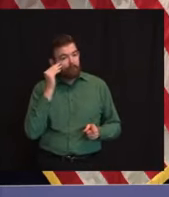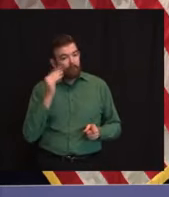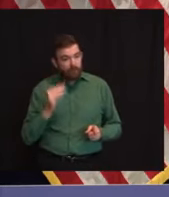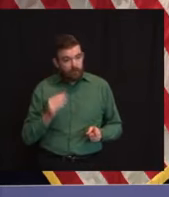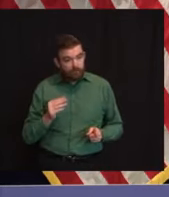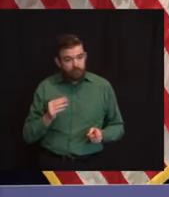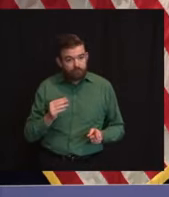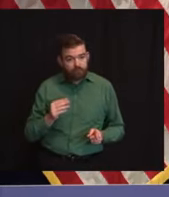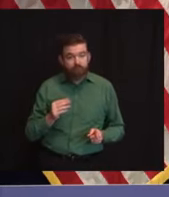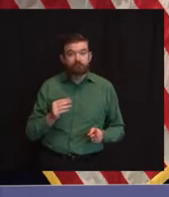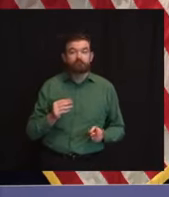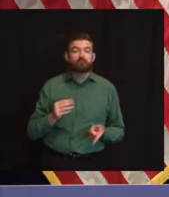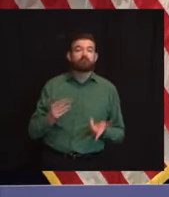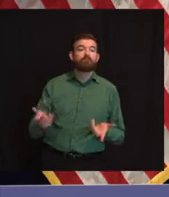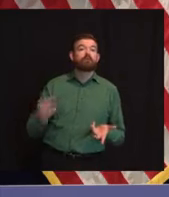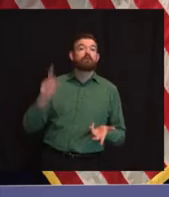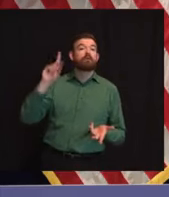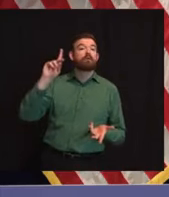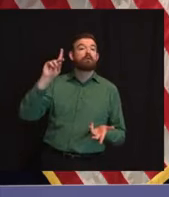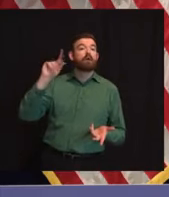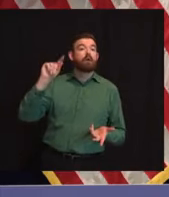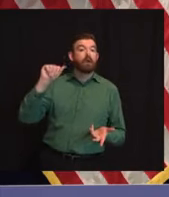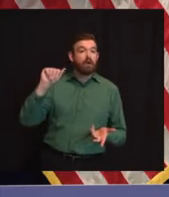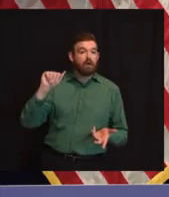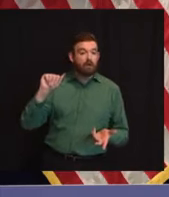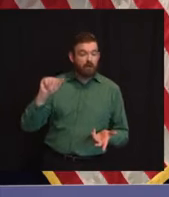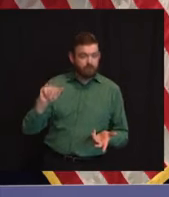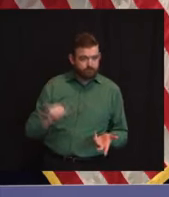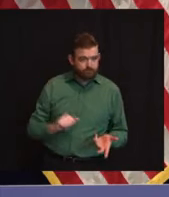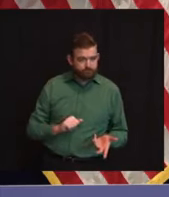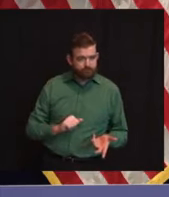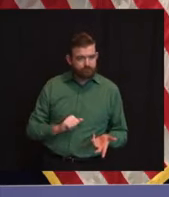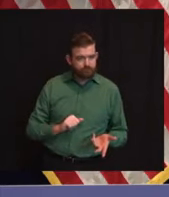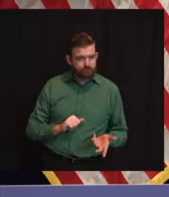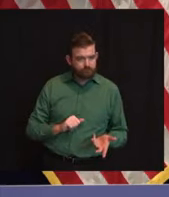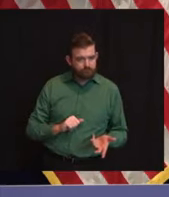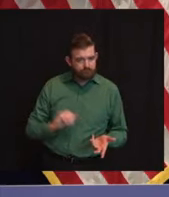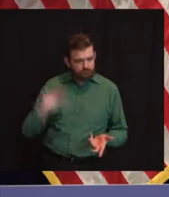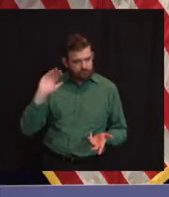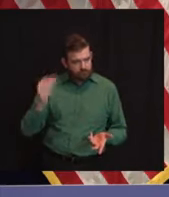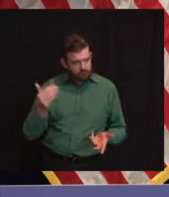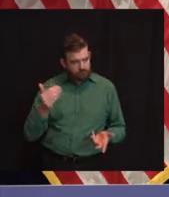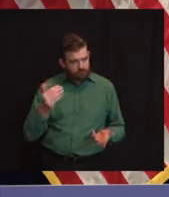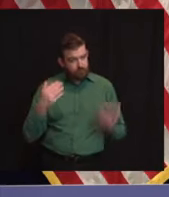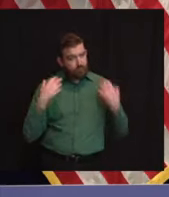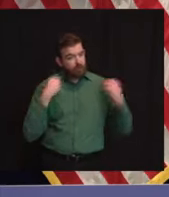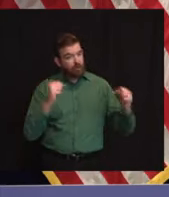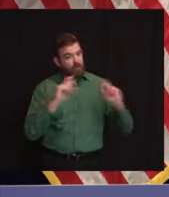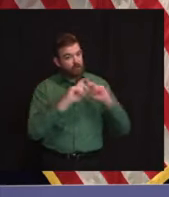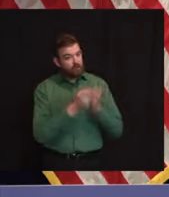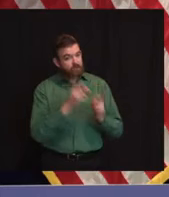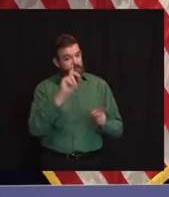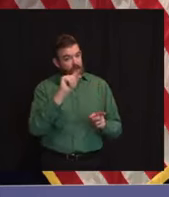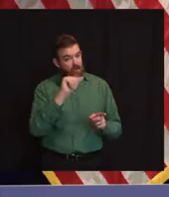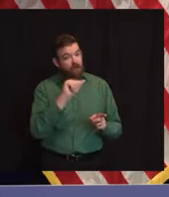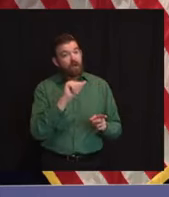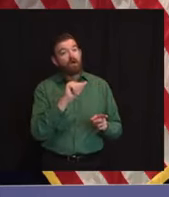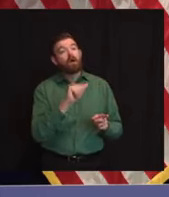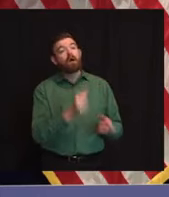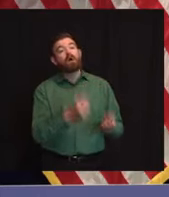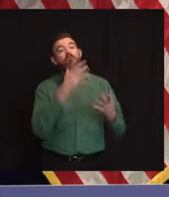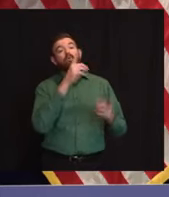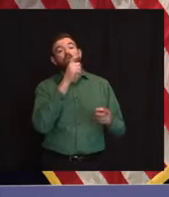That it seems to be the case from some of the data the health department has sent us. And if you are including deaths in that discharge